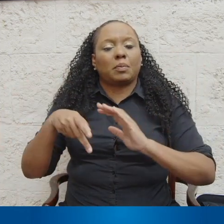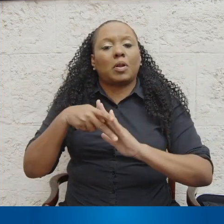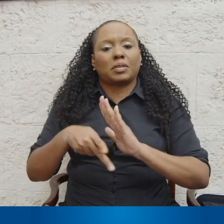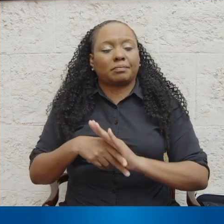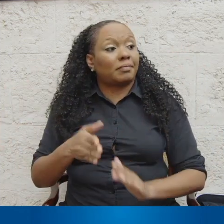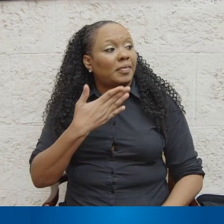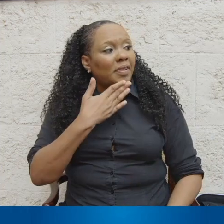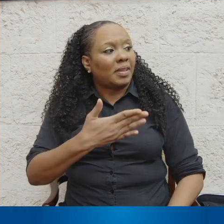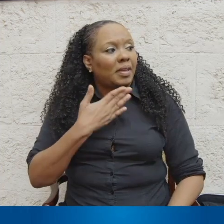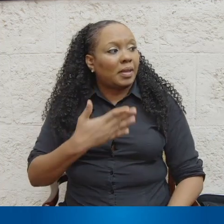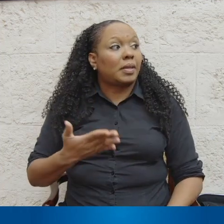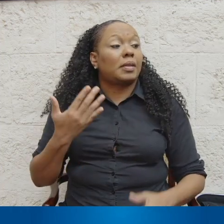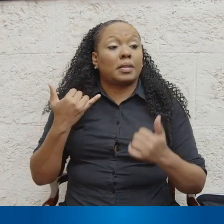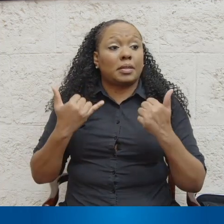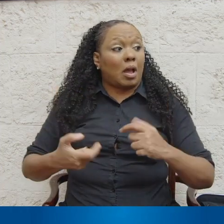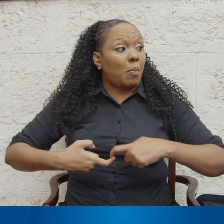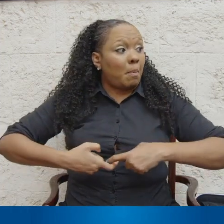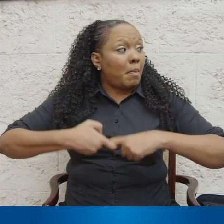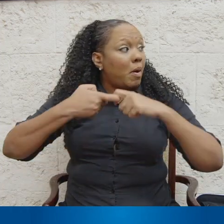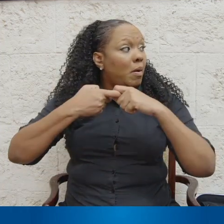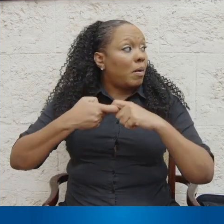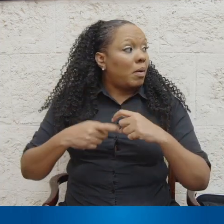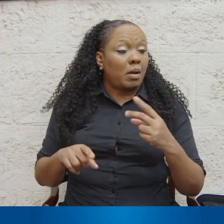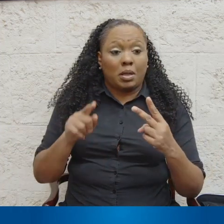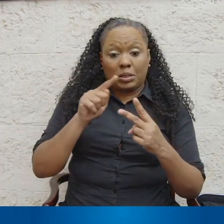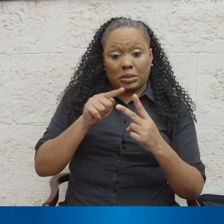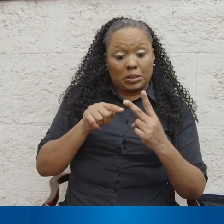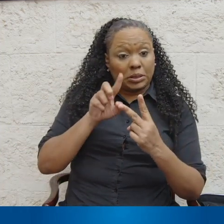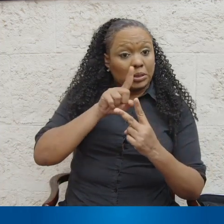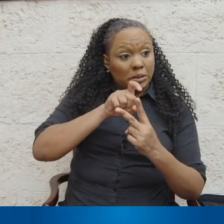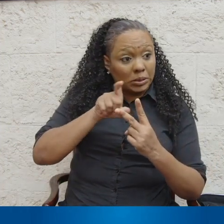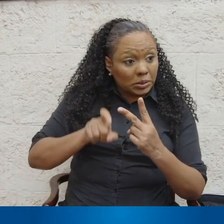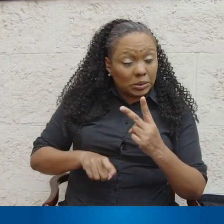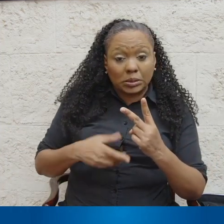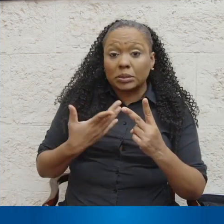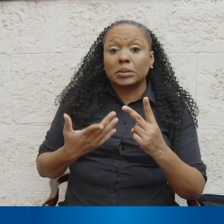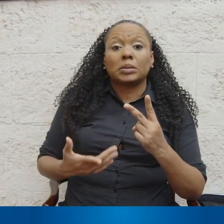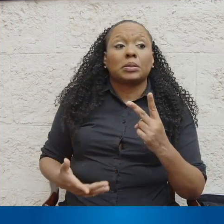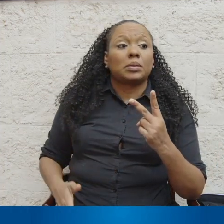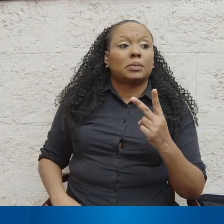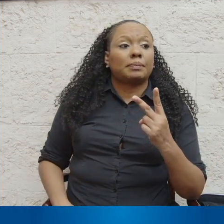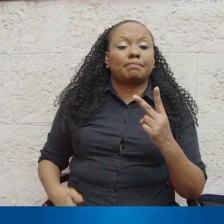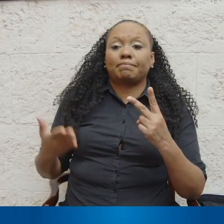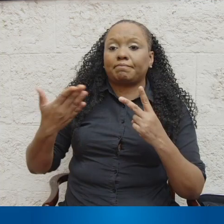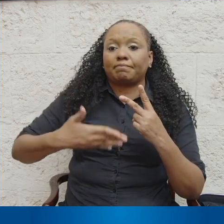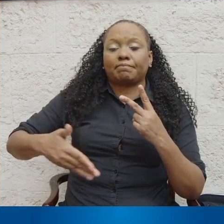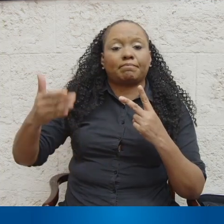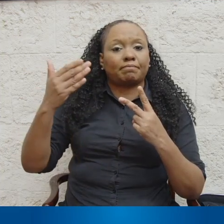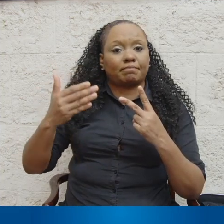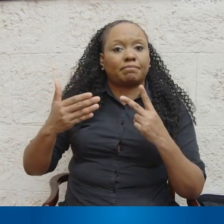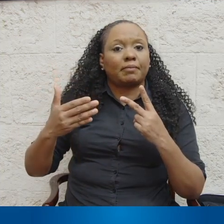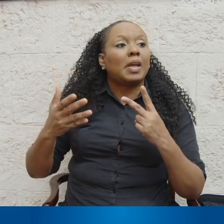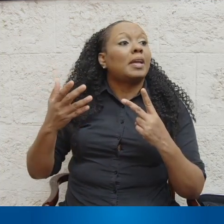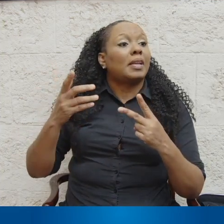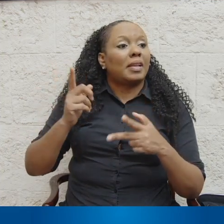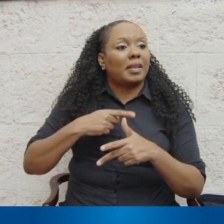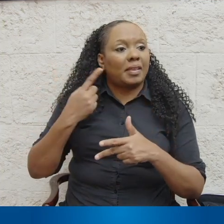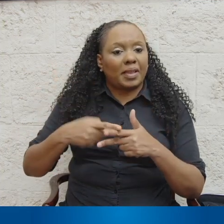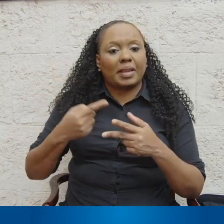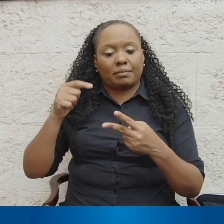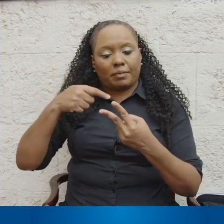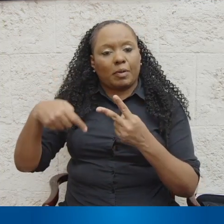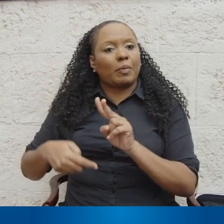Minister Griffith. At this point, we will pause to take questions. This is for Minister Griffith and Minister Duguid, who need to proceed to the lower chamber to take part in the